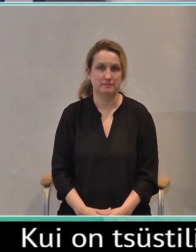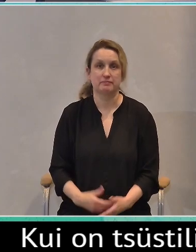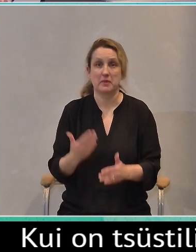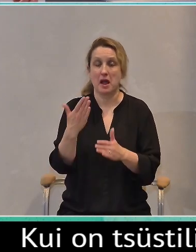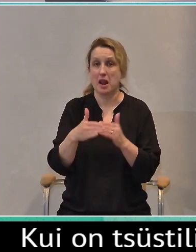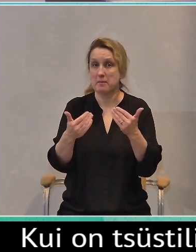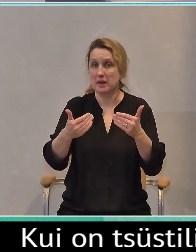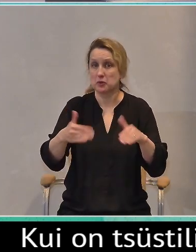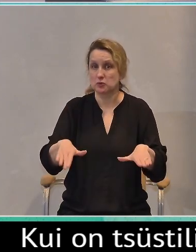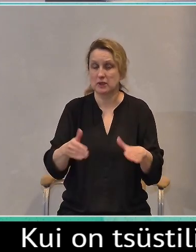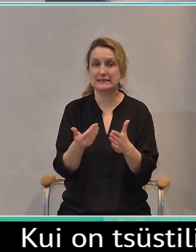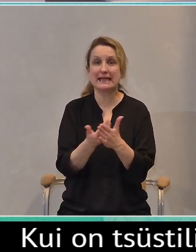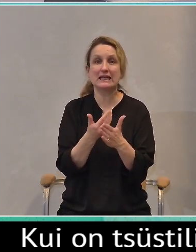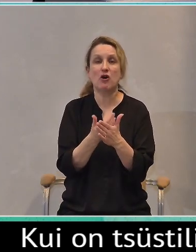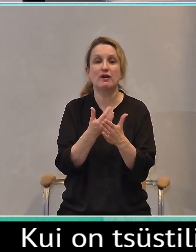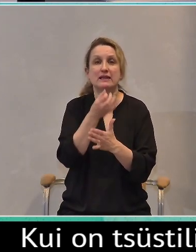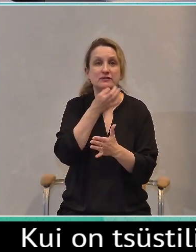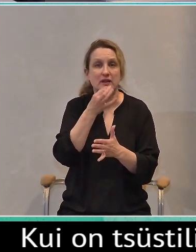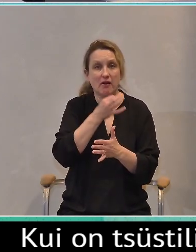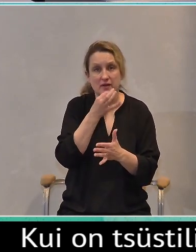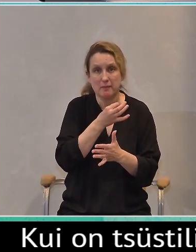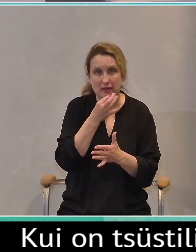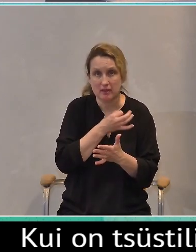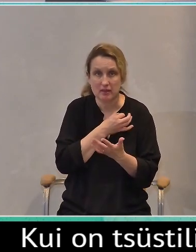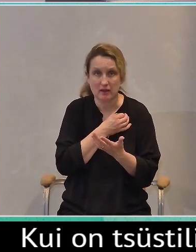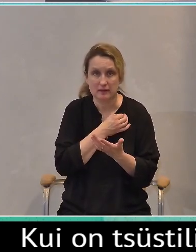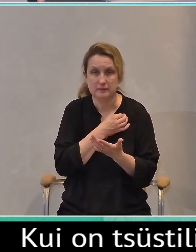law, for drugs to reach those most in need.